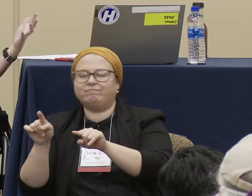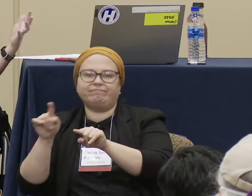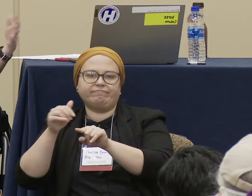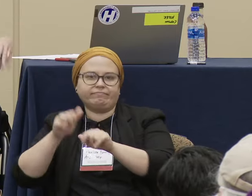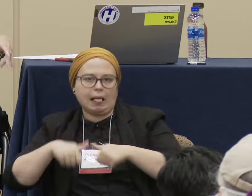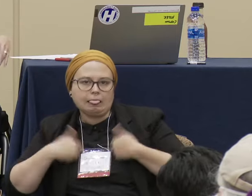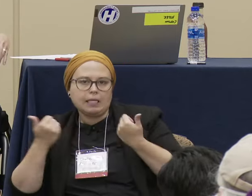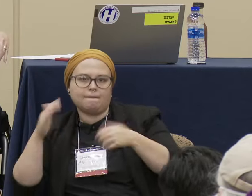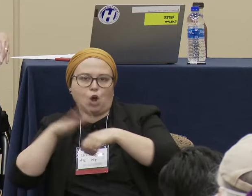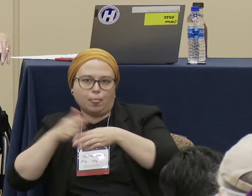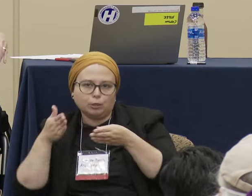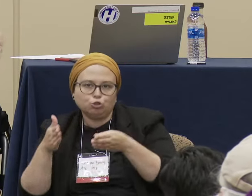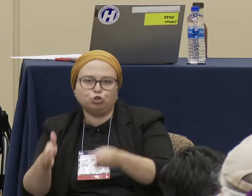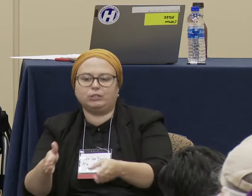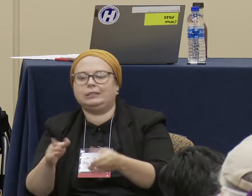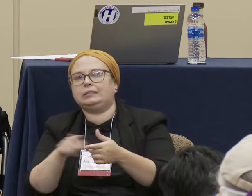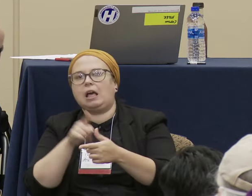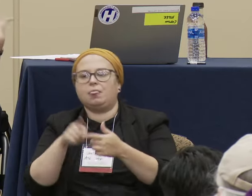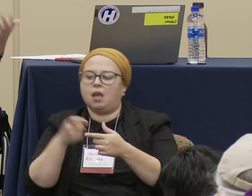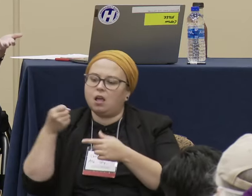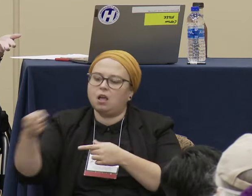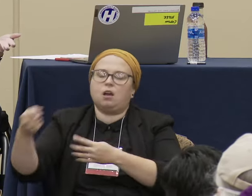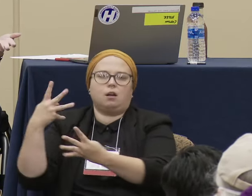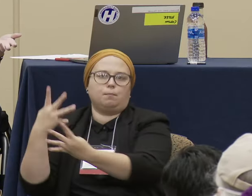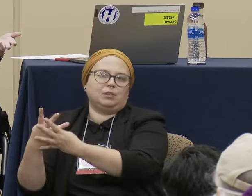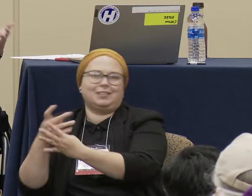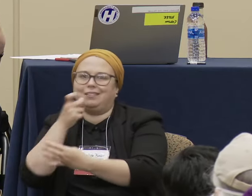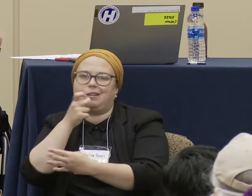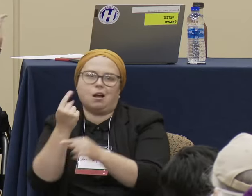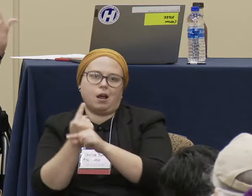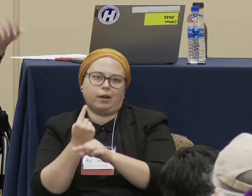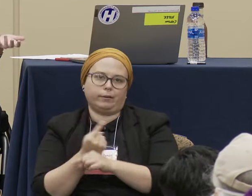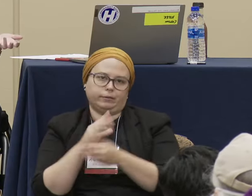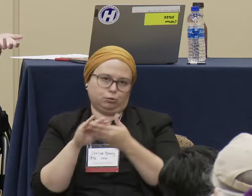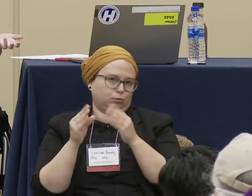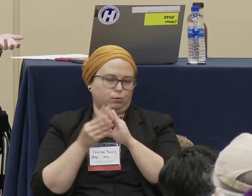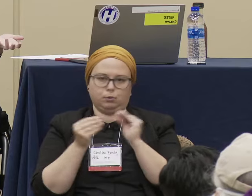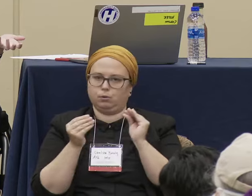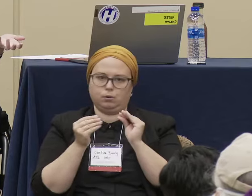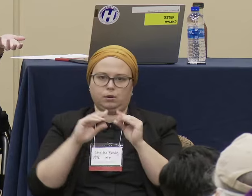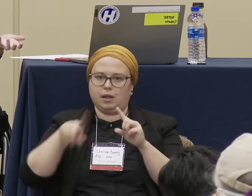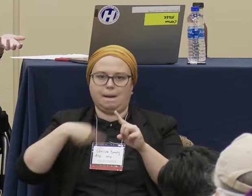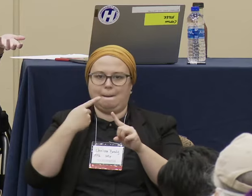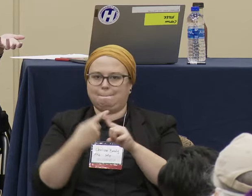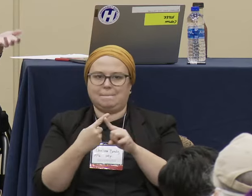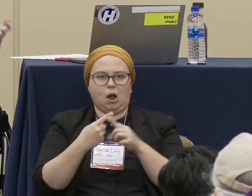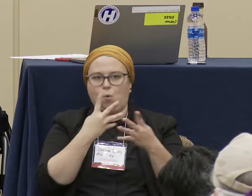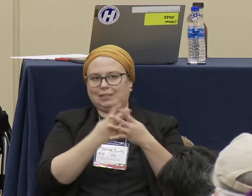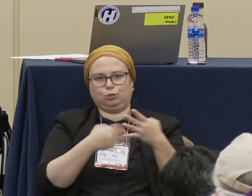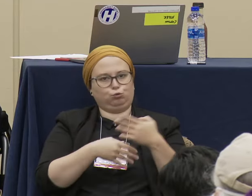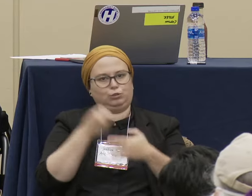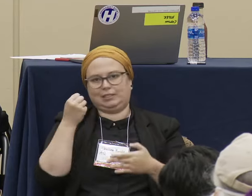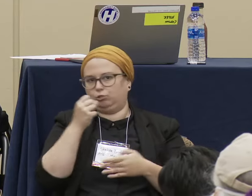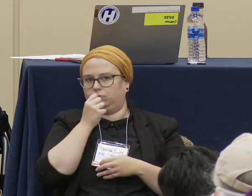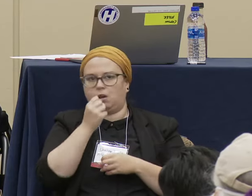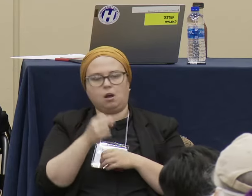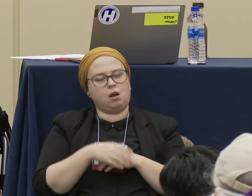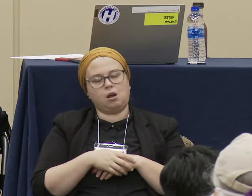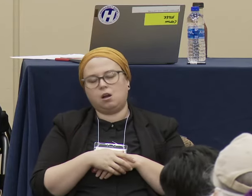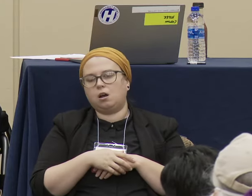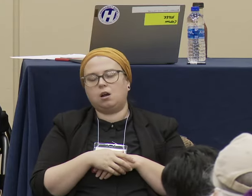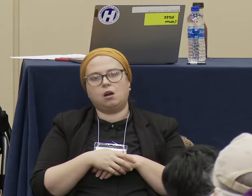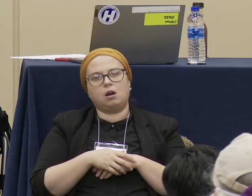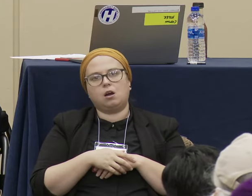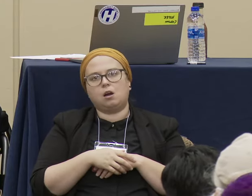they ended up in prisons and in jails. This is not an accurate story of how, first of all, deinstitutionalization happened. And secondly, it